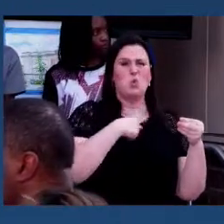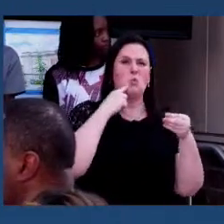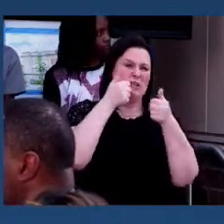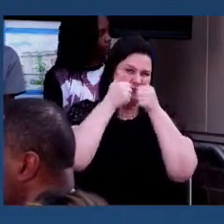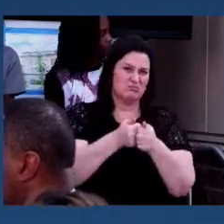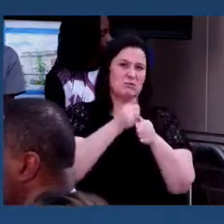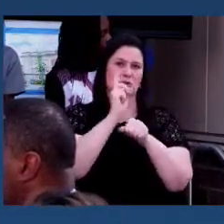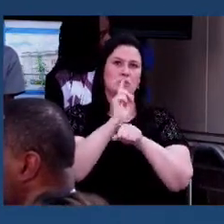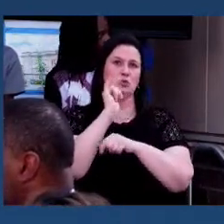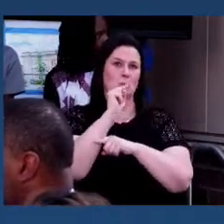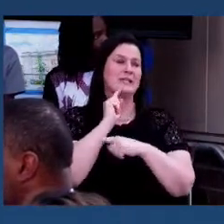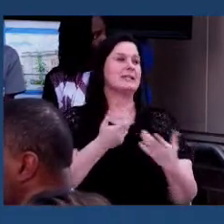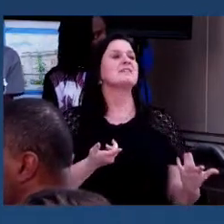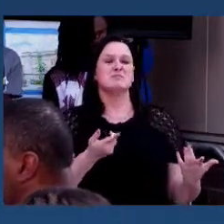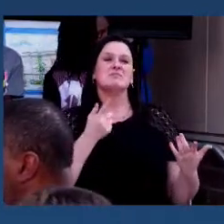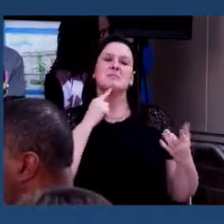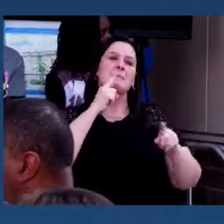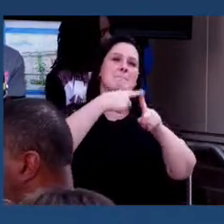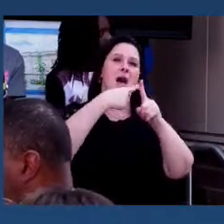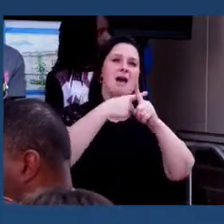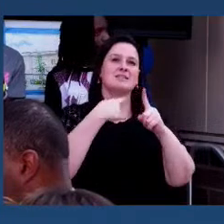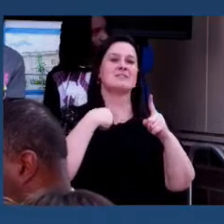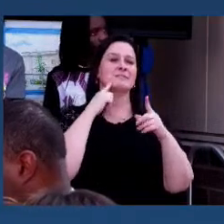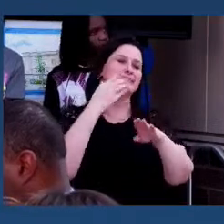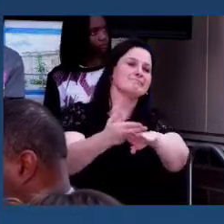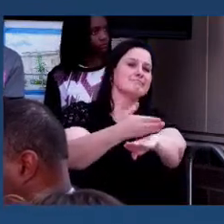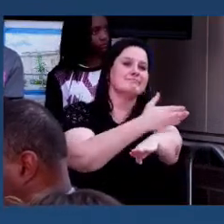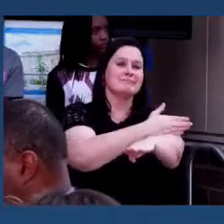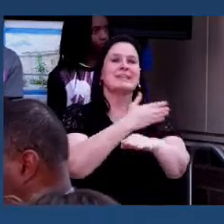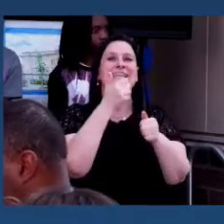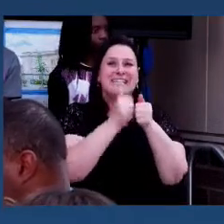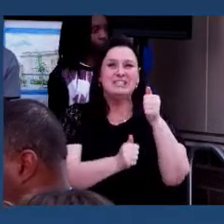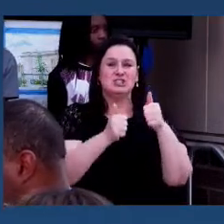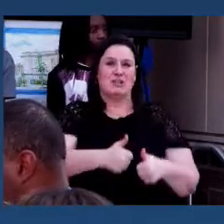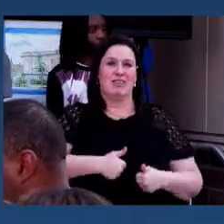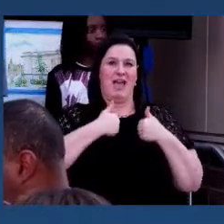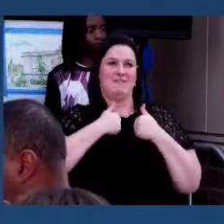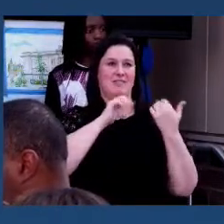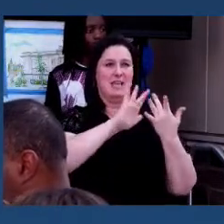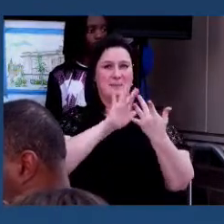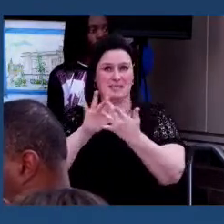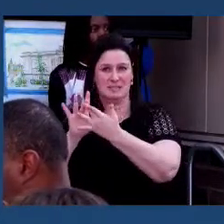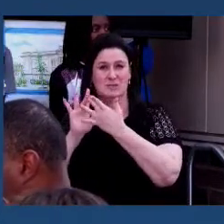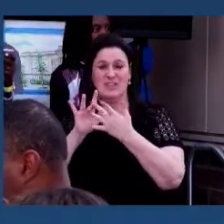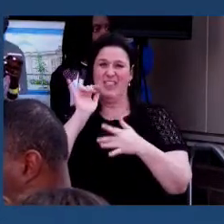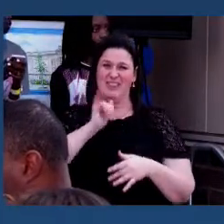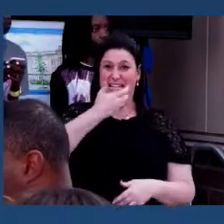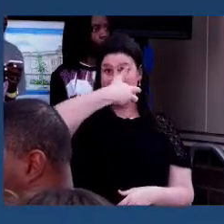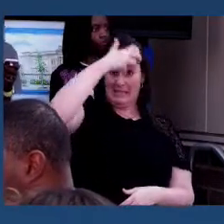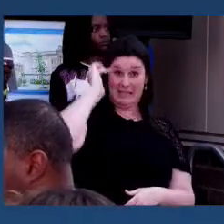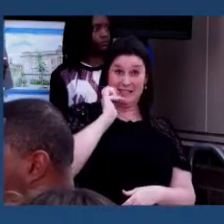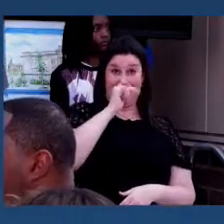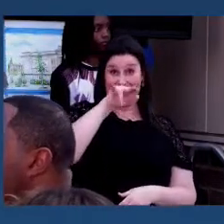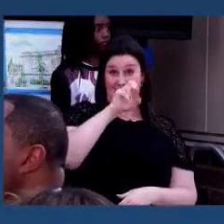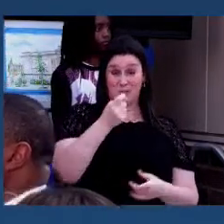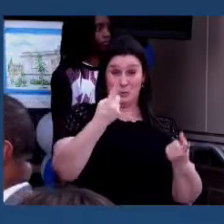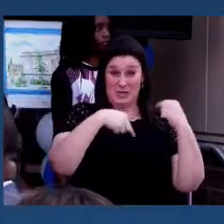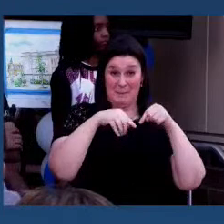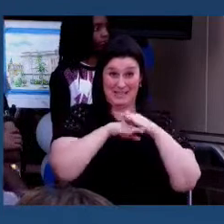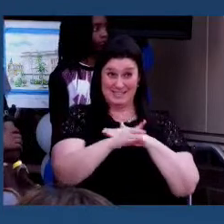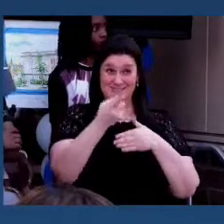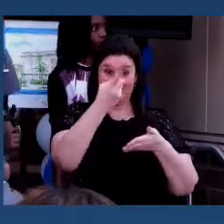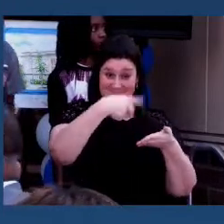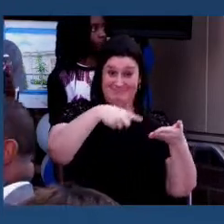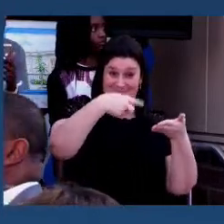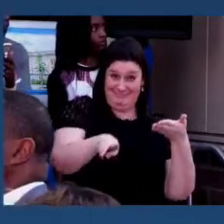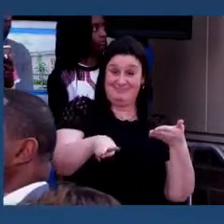positive force in making a difference in every life that they come in contact with. So that's the Lions that are coming through this door in the next 2